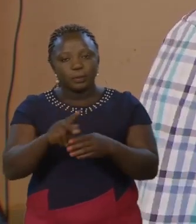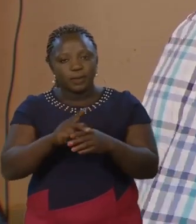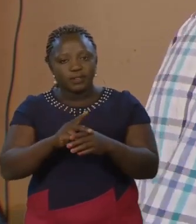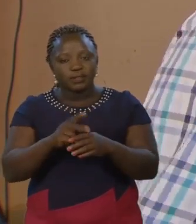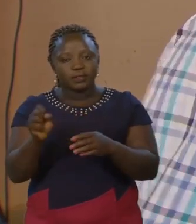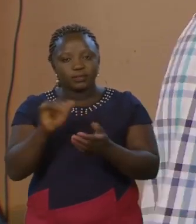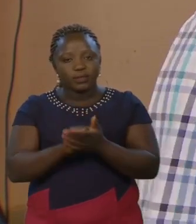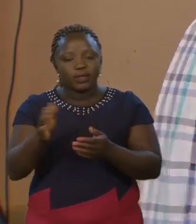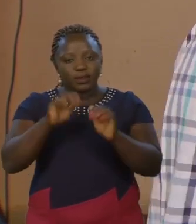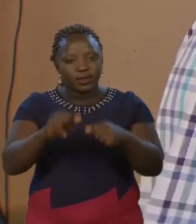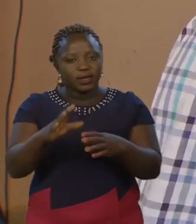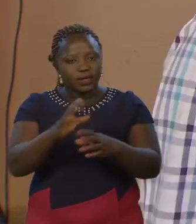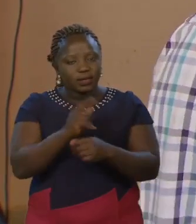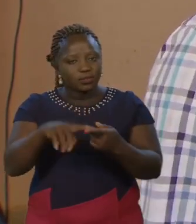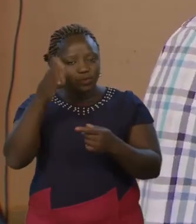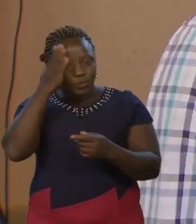get familiar with the